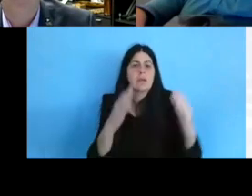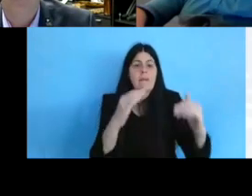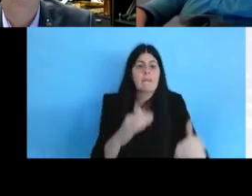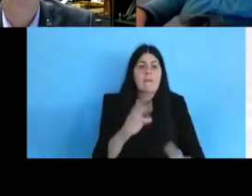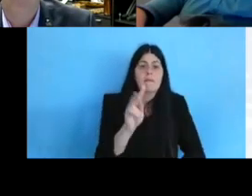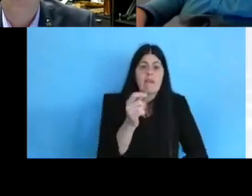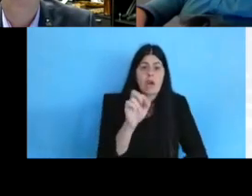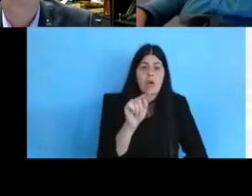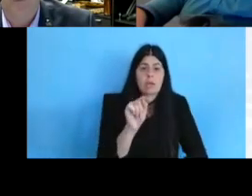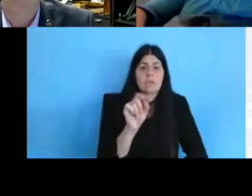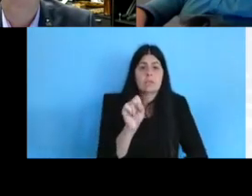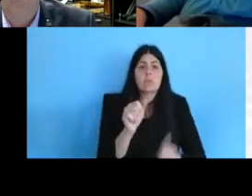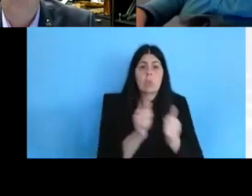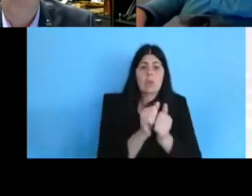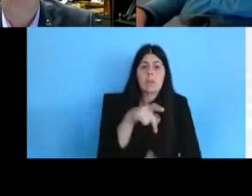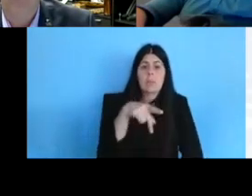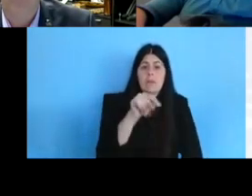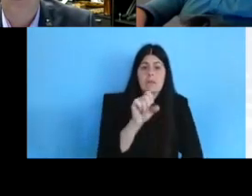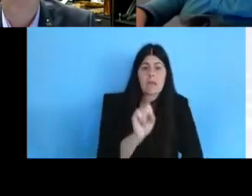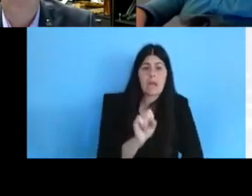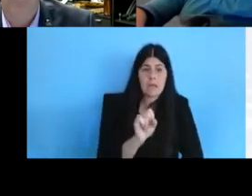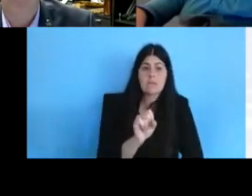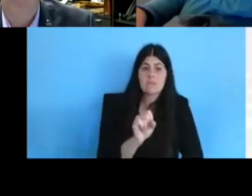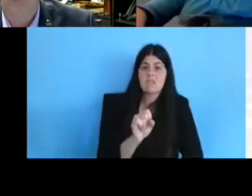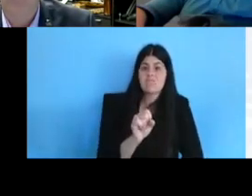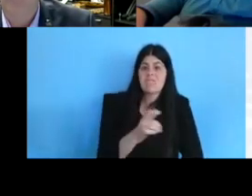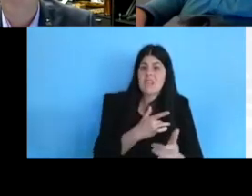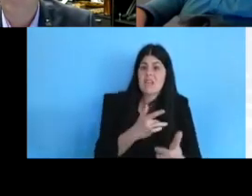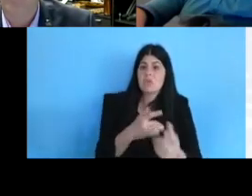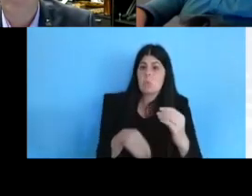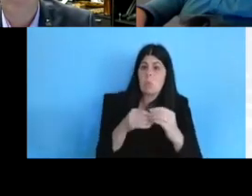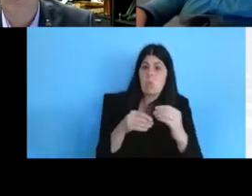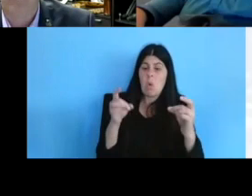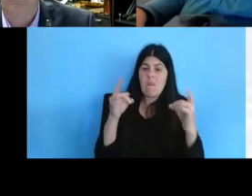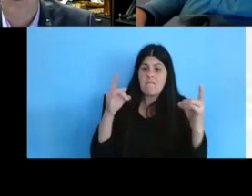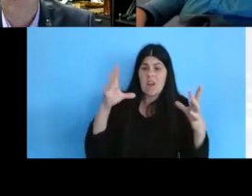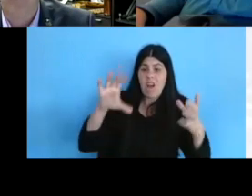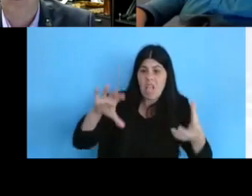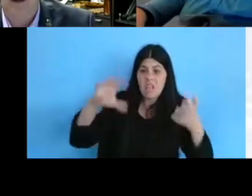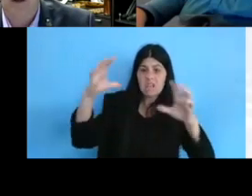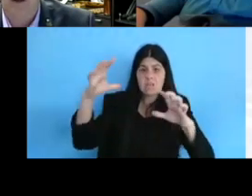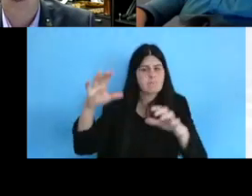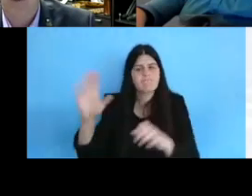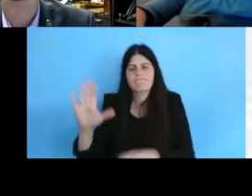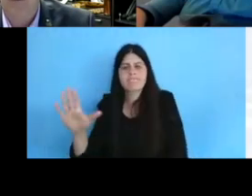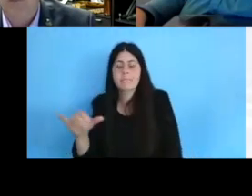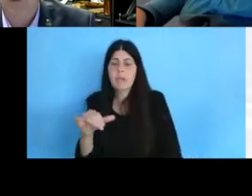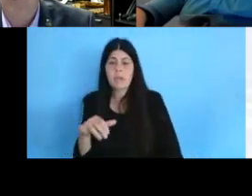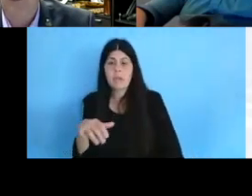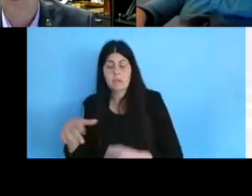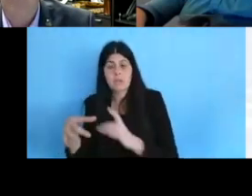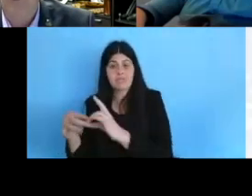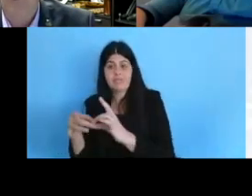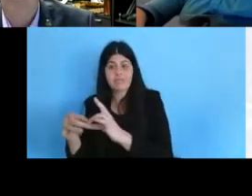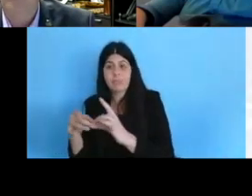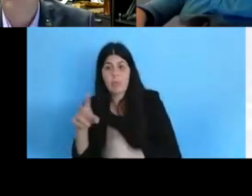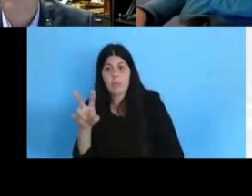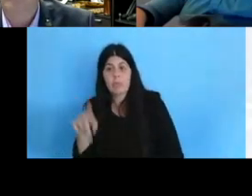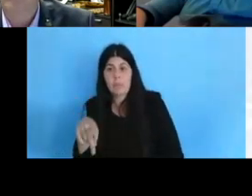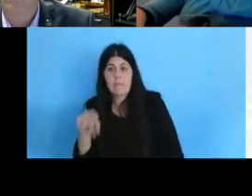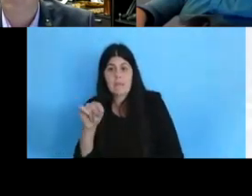violence. Well, veteran status does not predict violence, and associations between PTS and violence are most explained